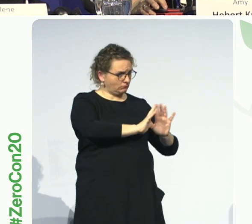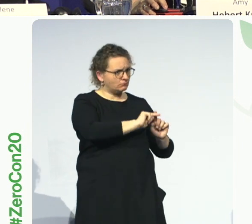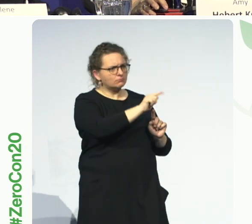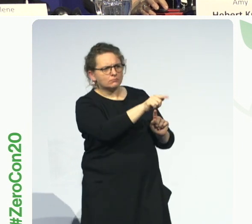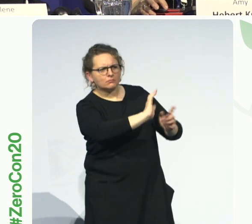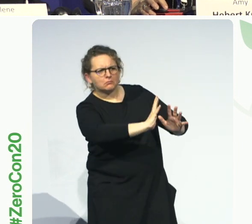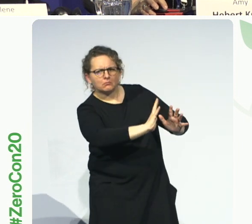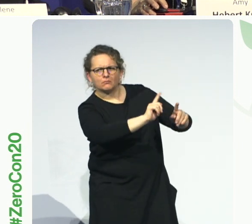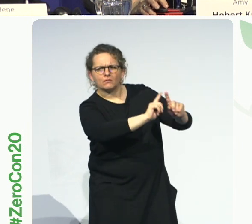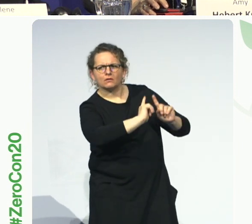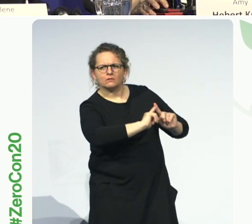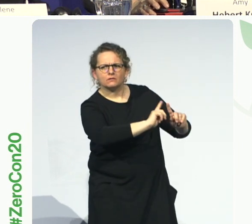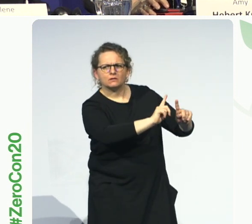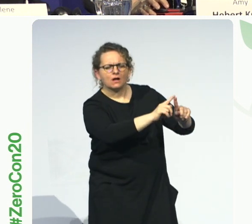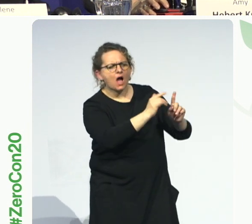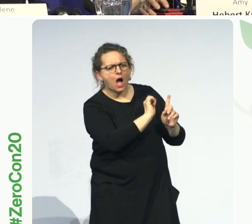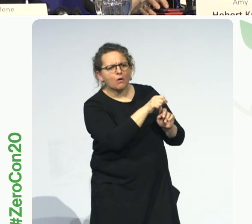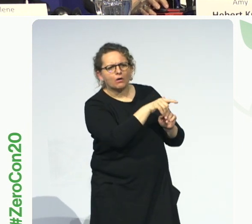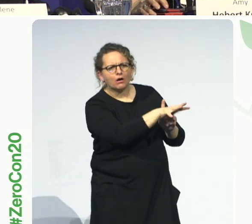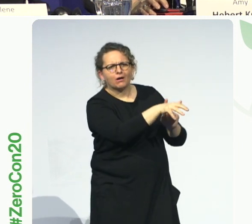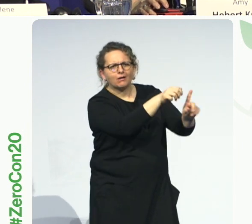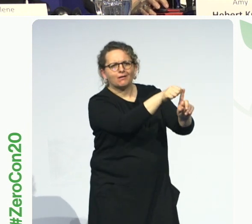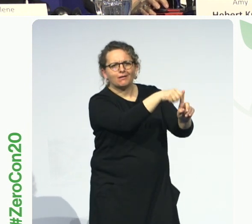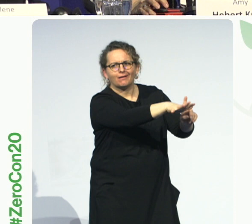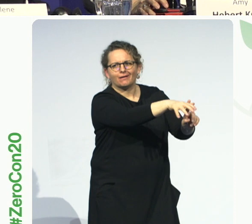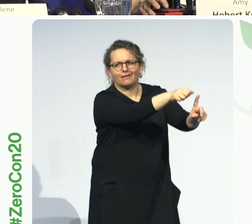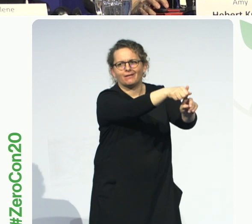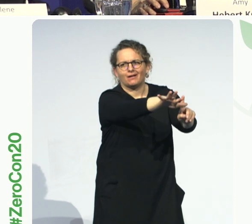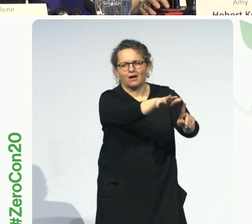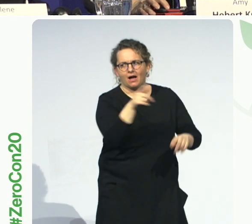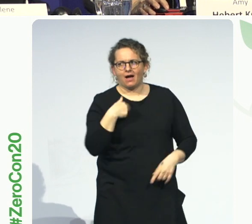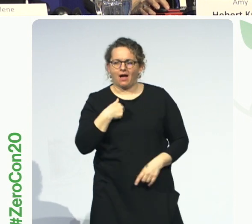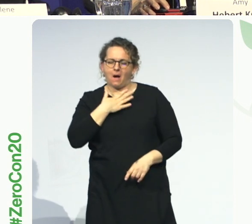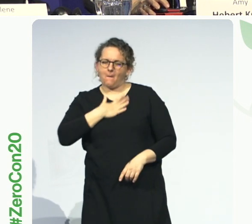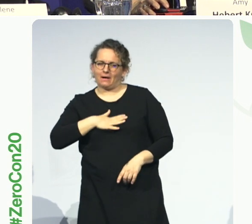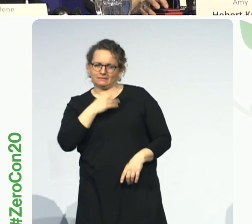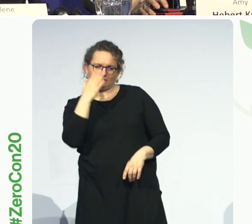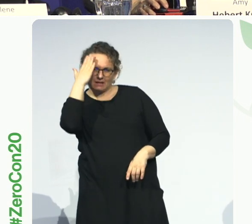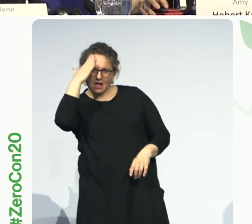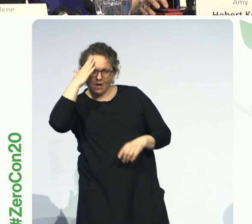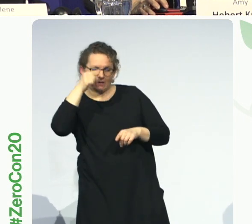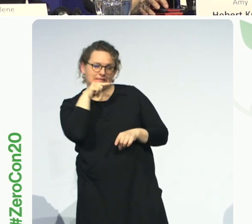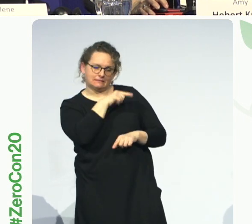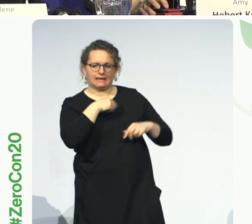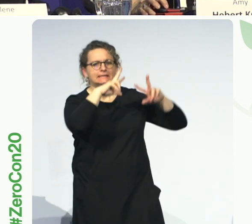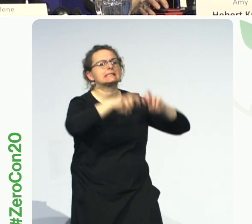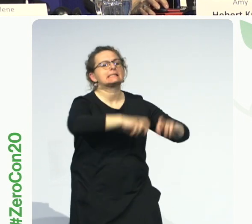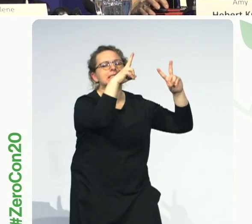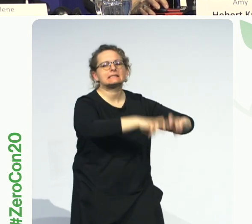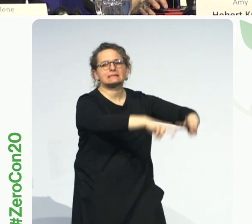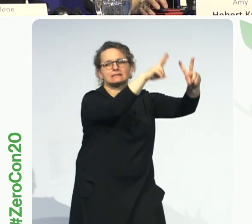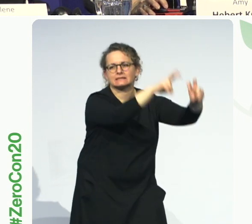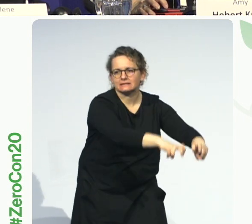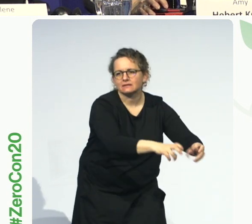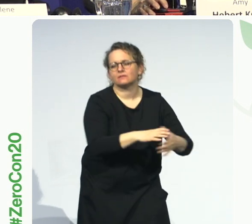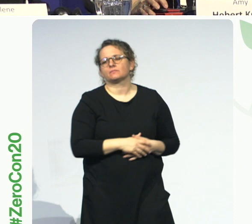to investigate whether these benefits would be the same for deaf individuals. And so my project, I was